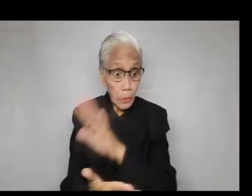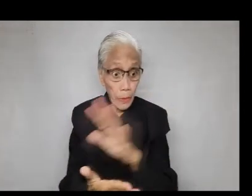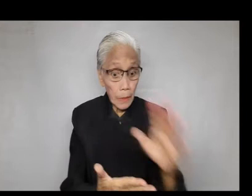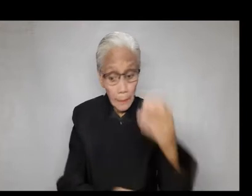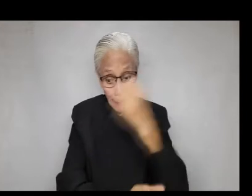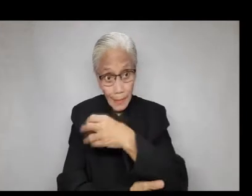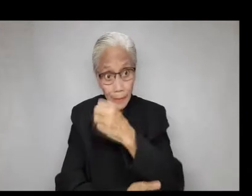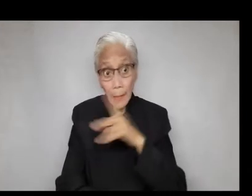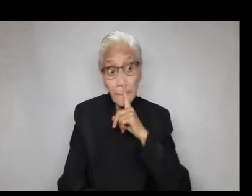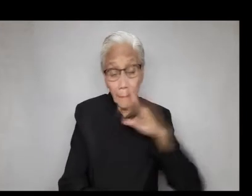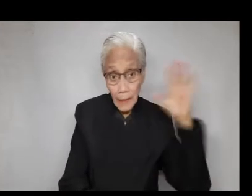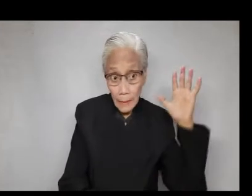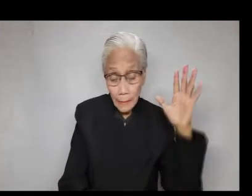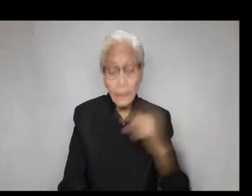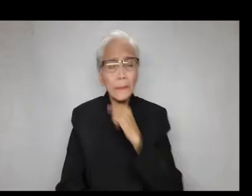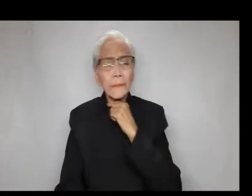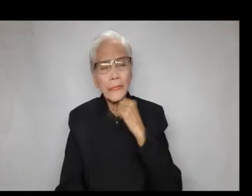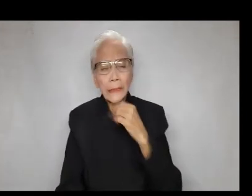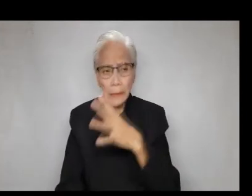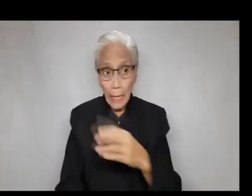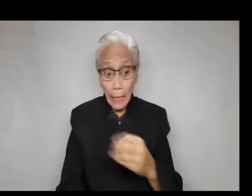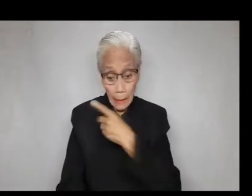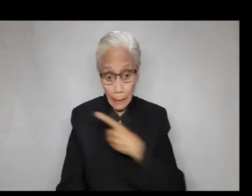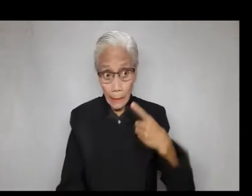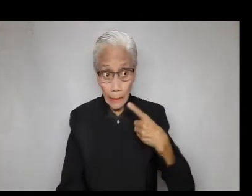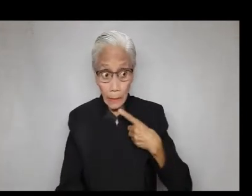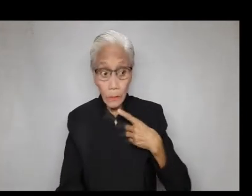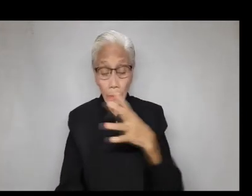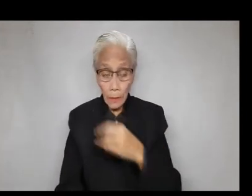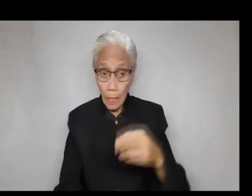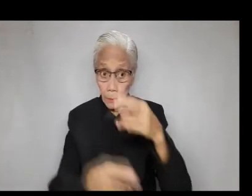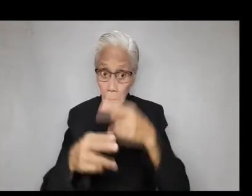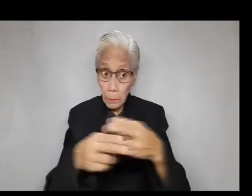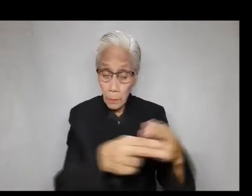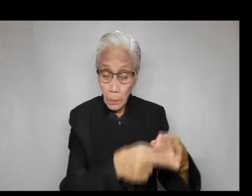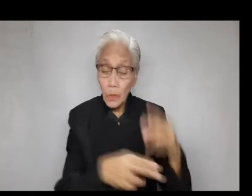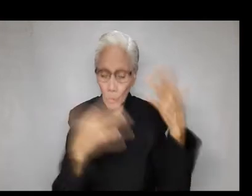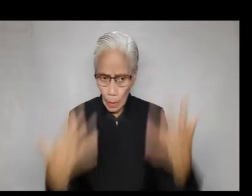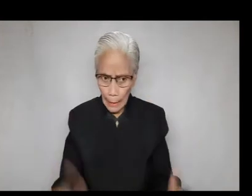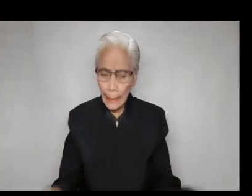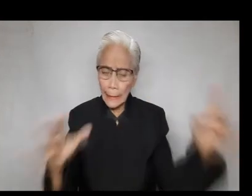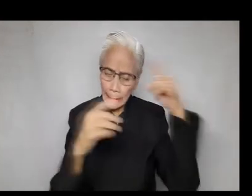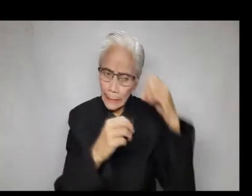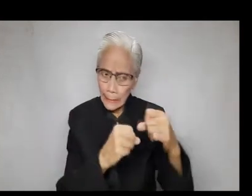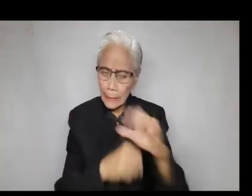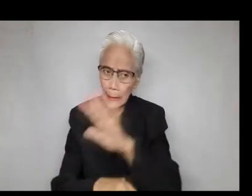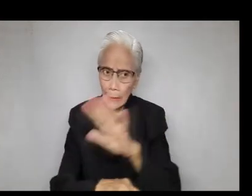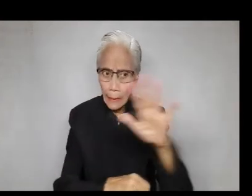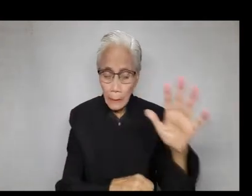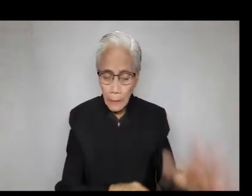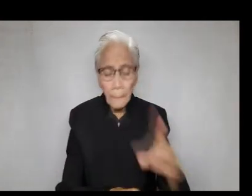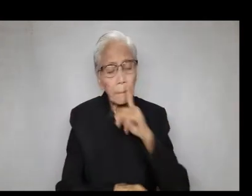The ordained priests and deacons are further called to reaffirm their ministry by renewing